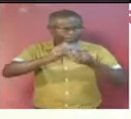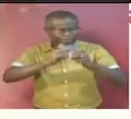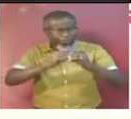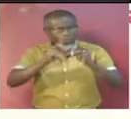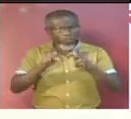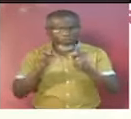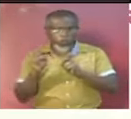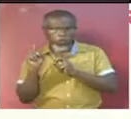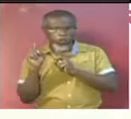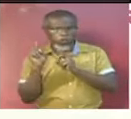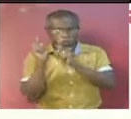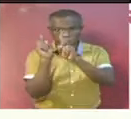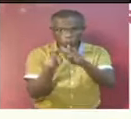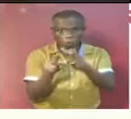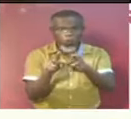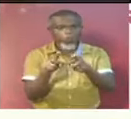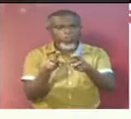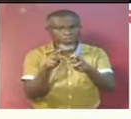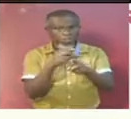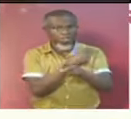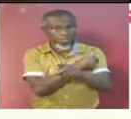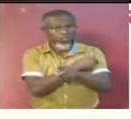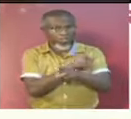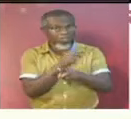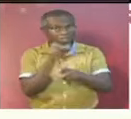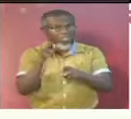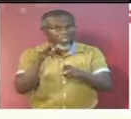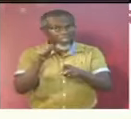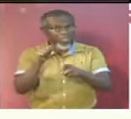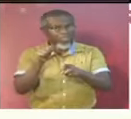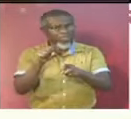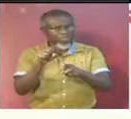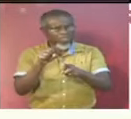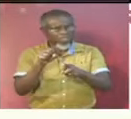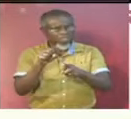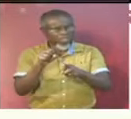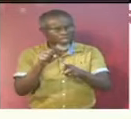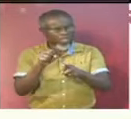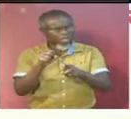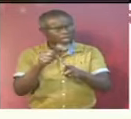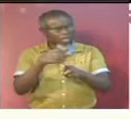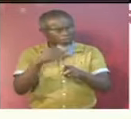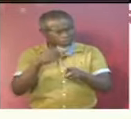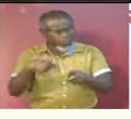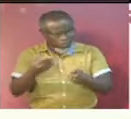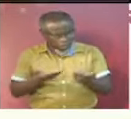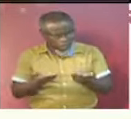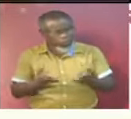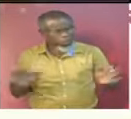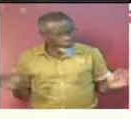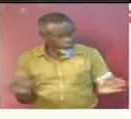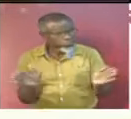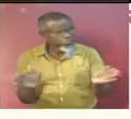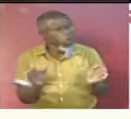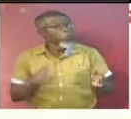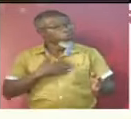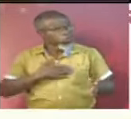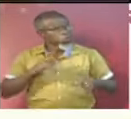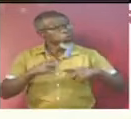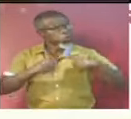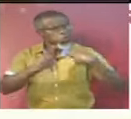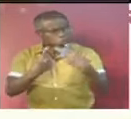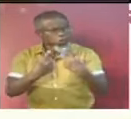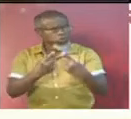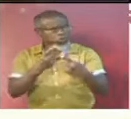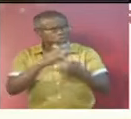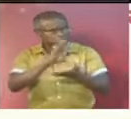of persons that were seeking care at that point in time. We had spoken about it and encouraged those, especially those with pre-existing